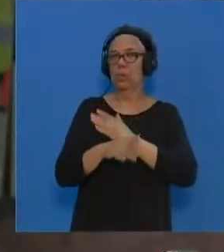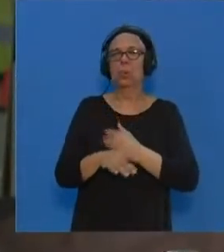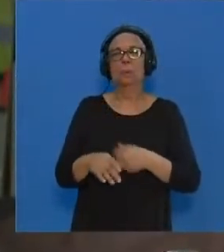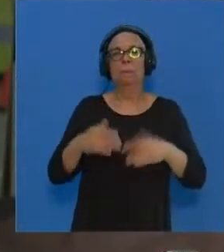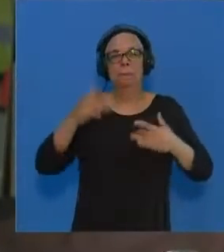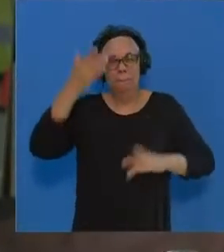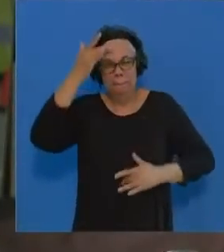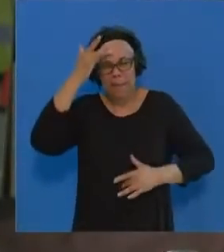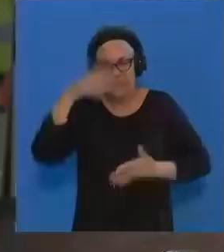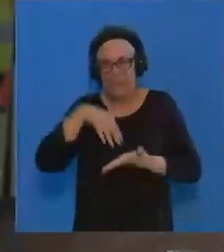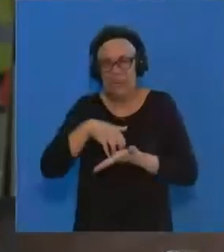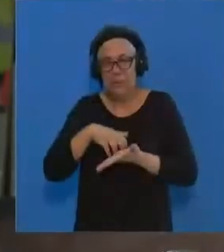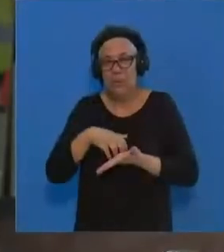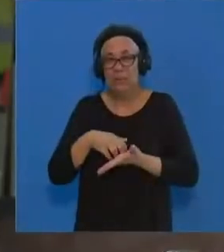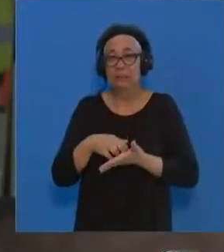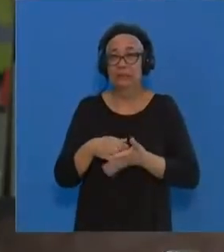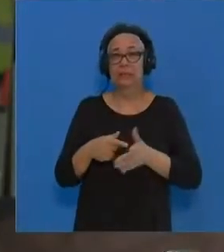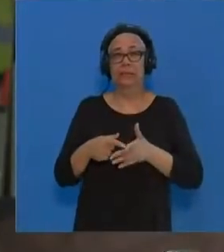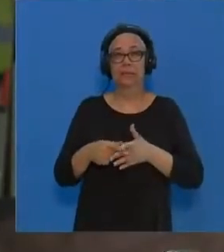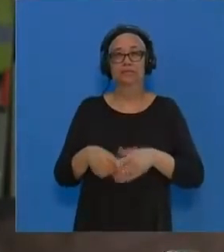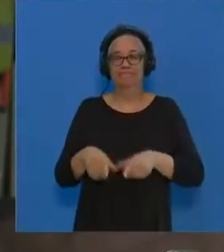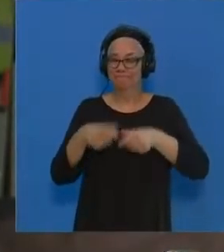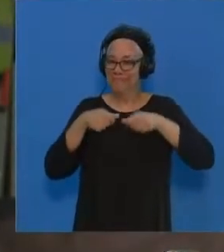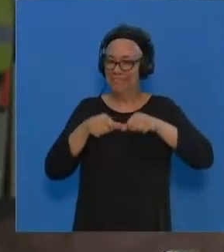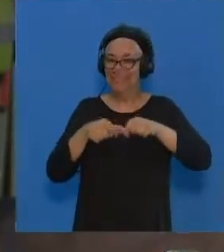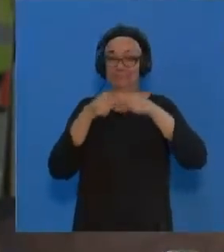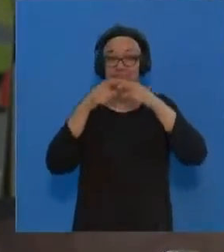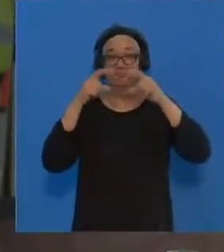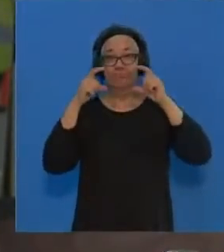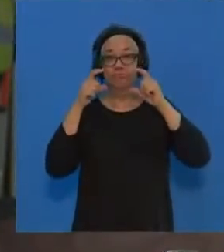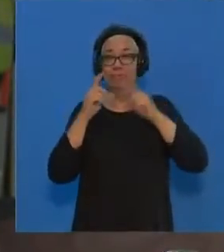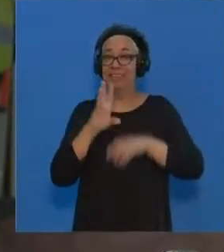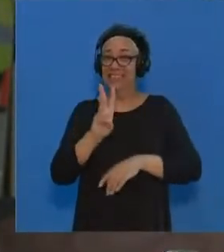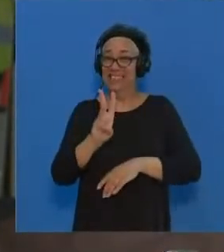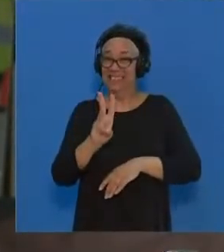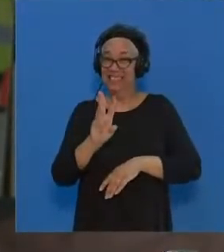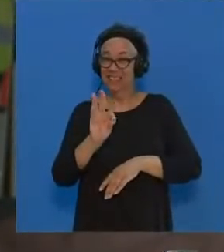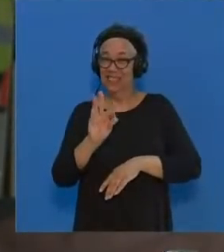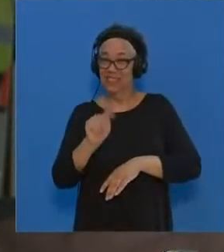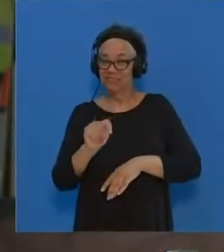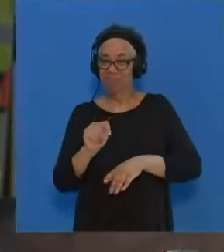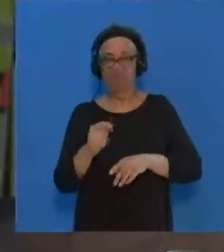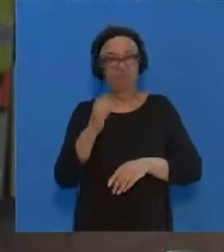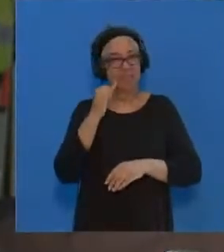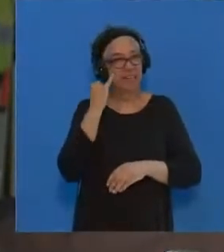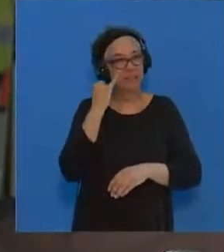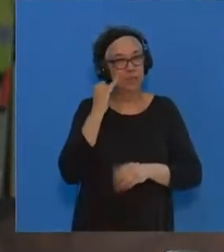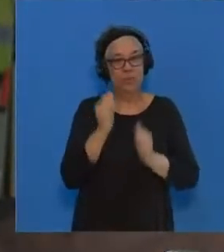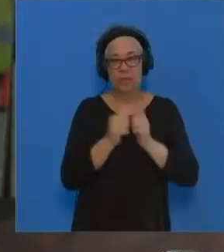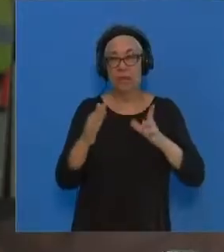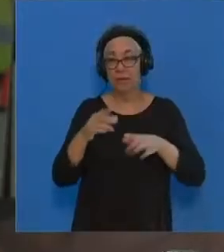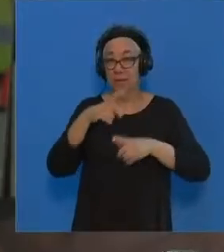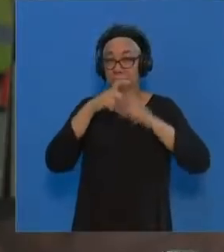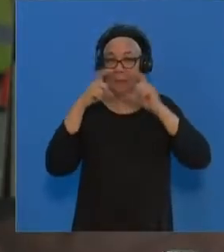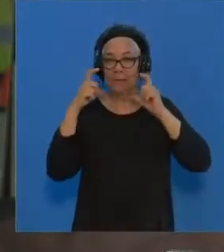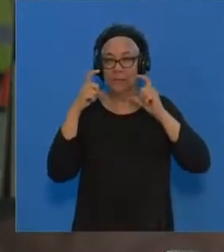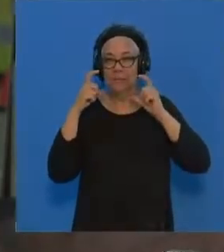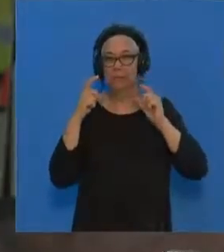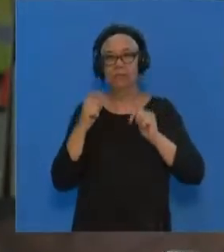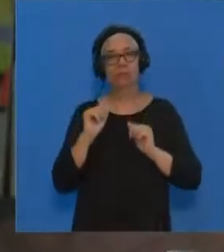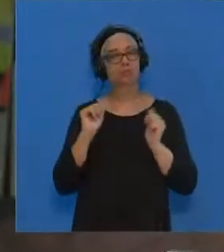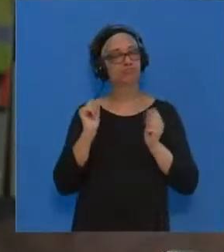and continue to wear your mask and keep 6 feet apart if you are not wearing one. We're each responsible for our own